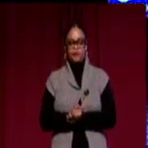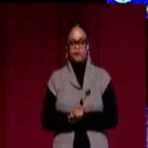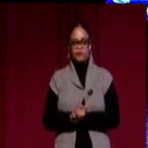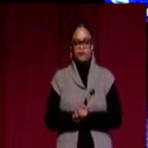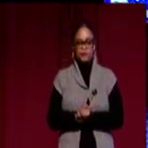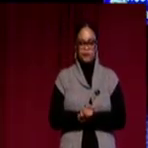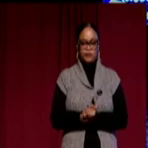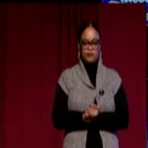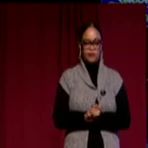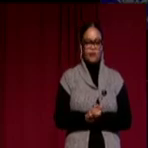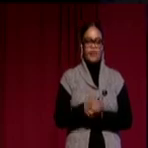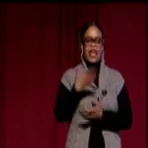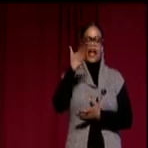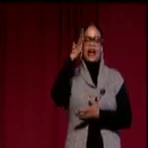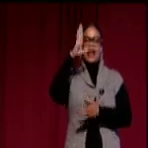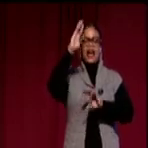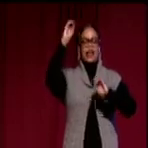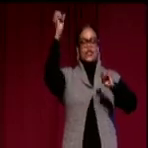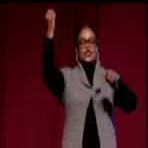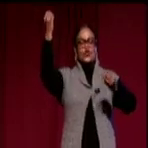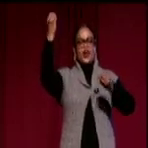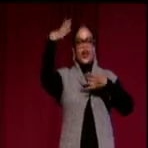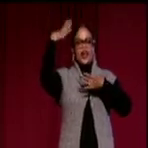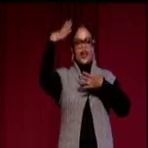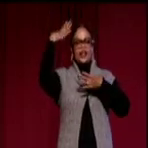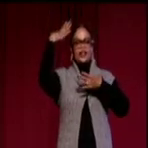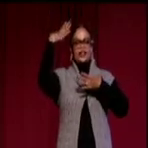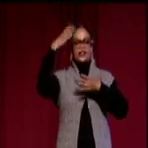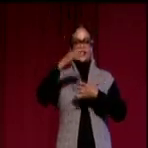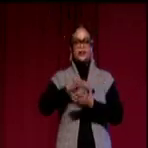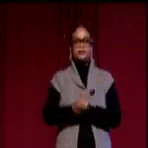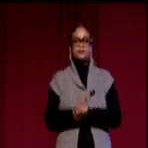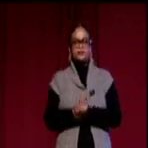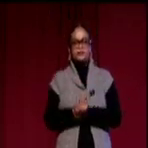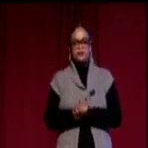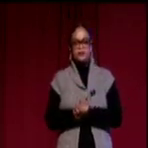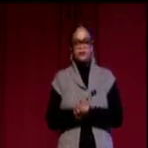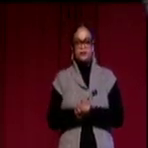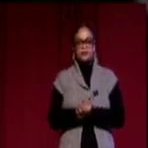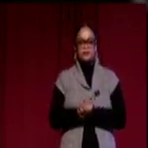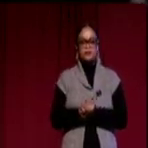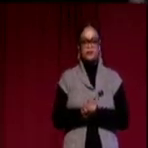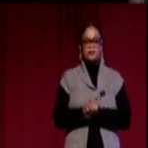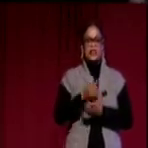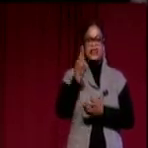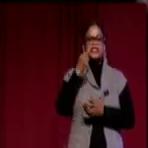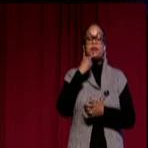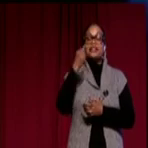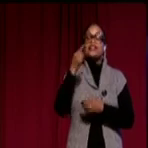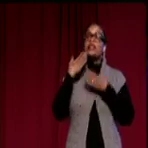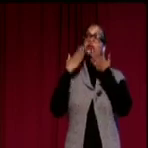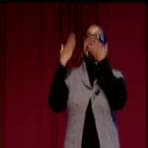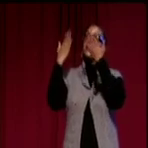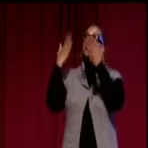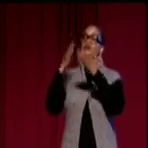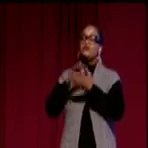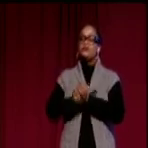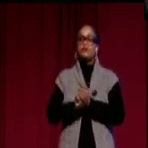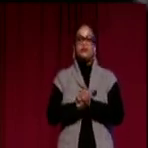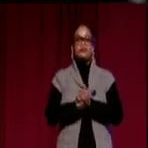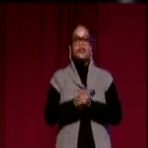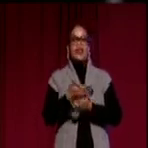Hey, God's grace. God's Woo. Grace. Somebody tell him thank you.